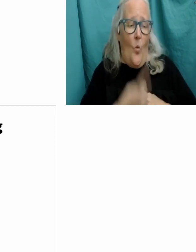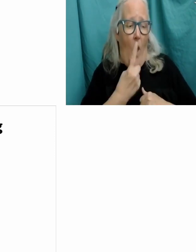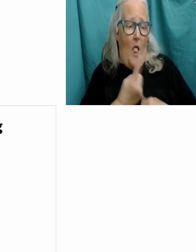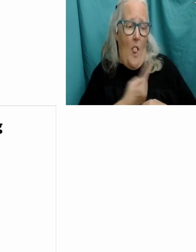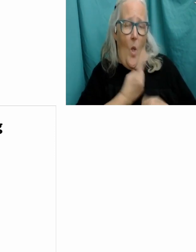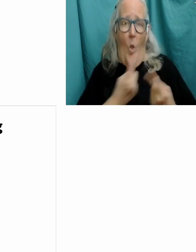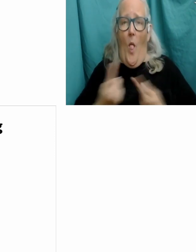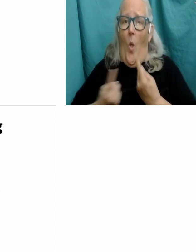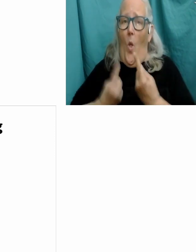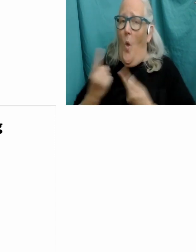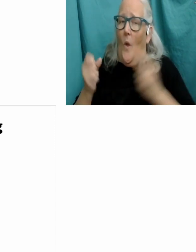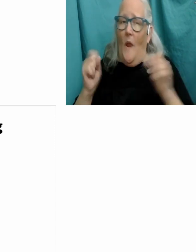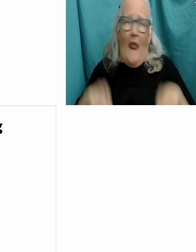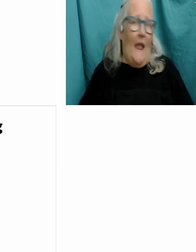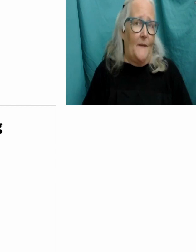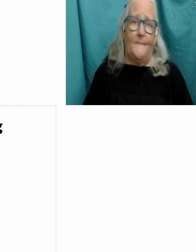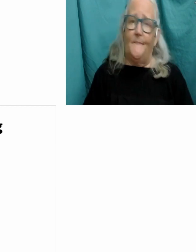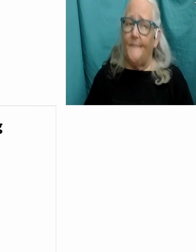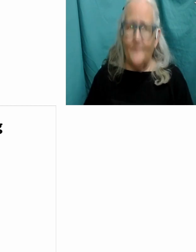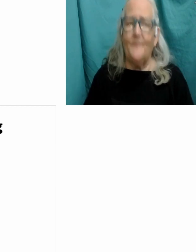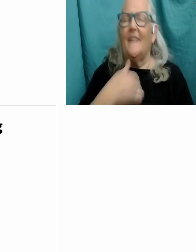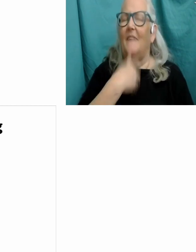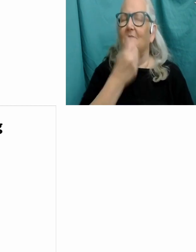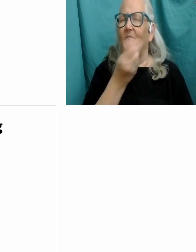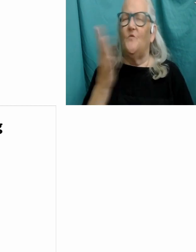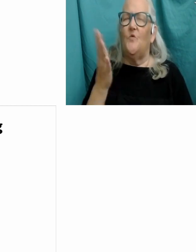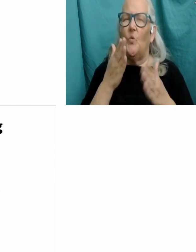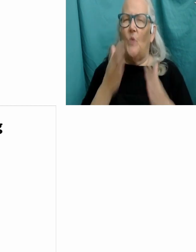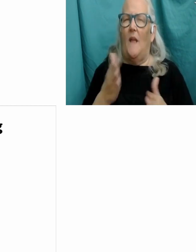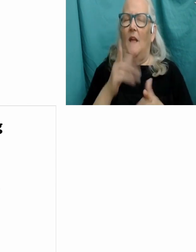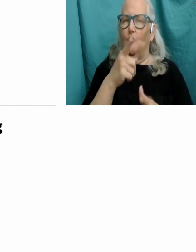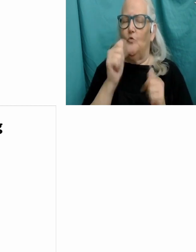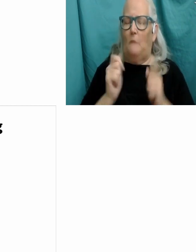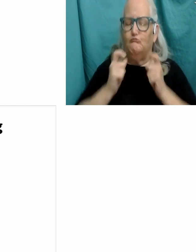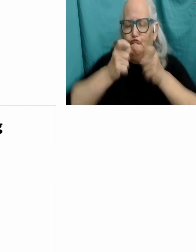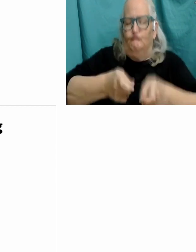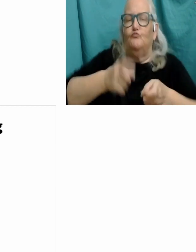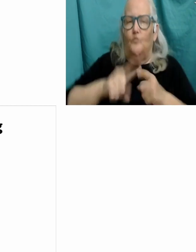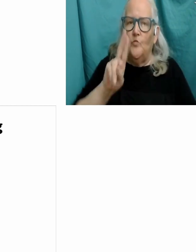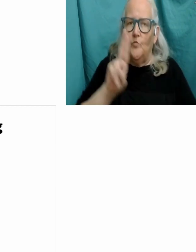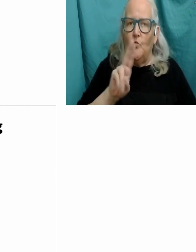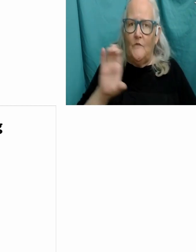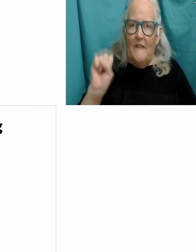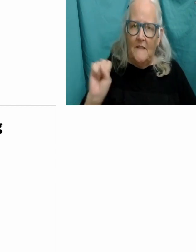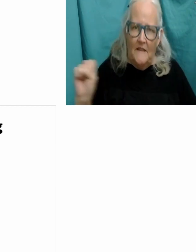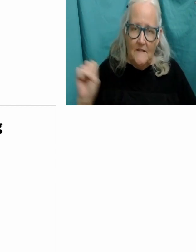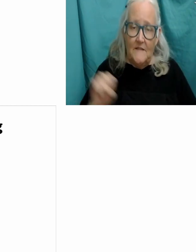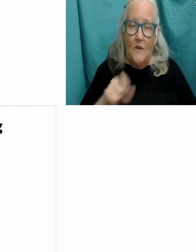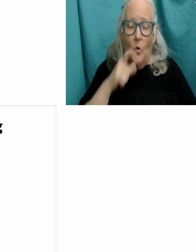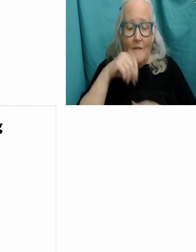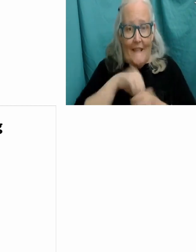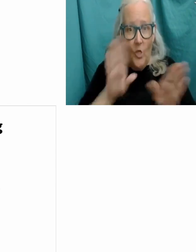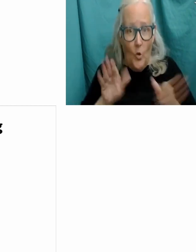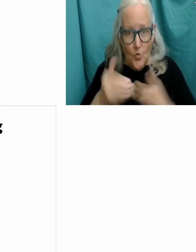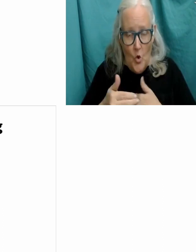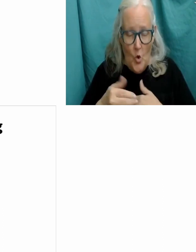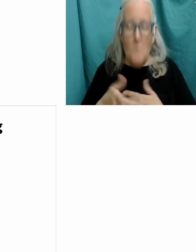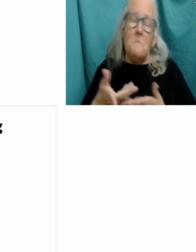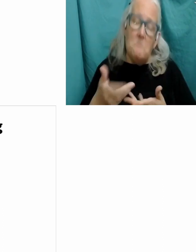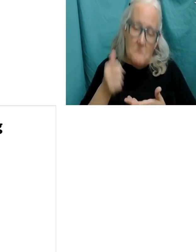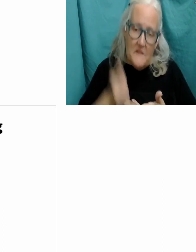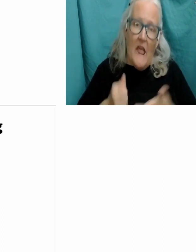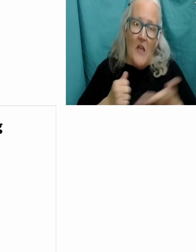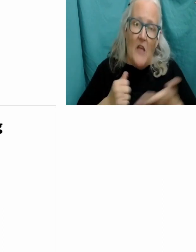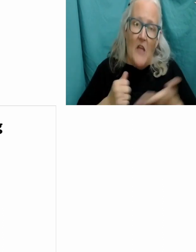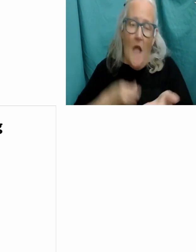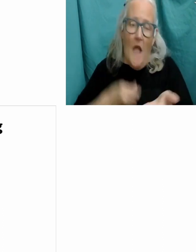There are several ways to make your gift to UUCSS. If you are here in person, you can also place your offering in one of the offering plates